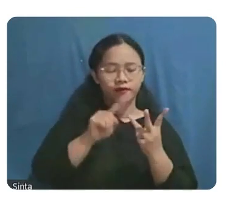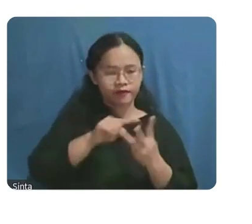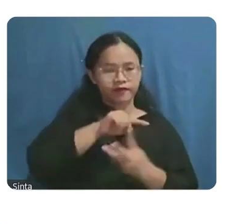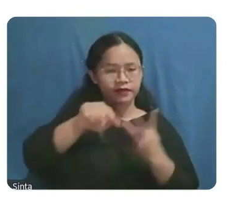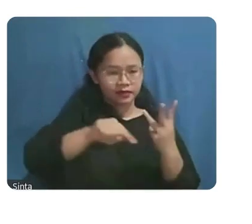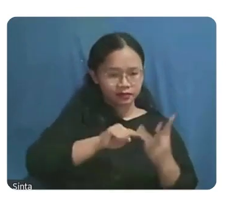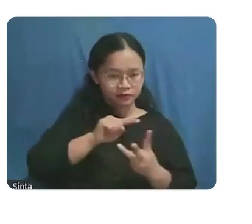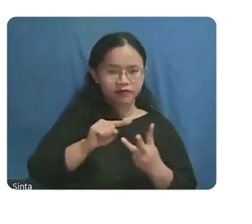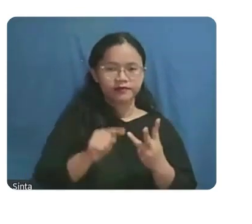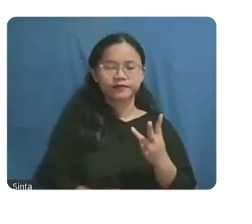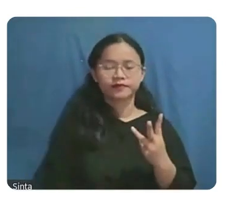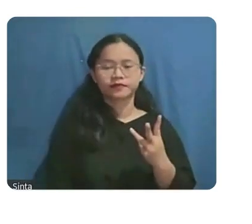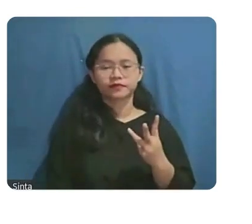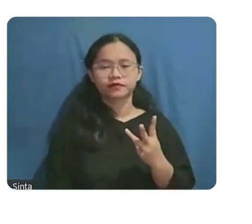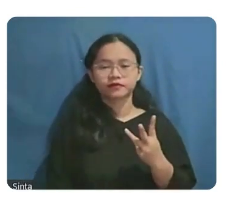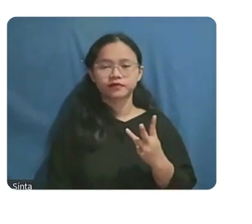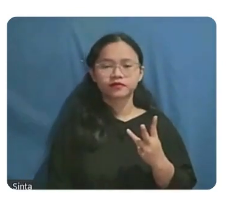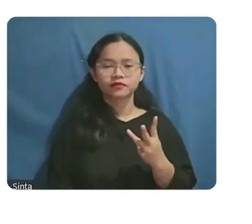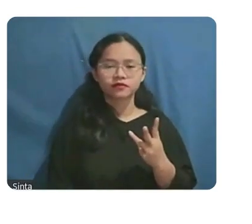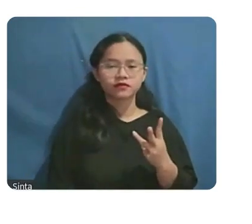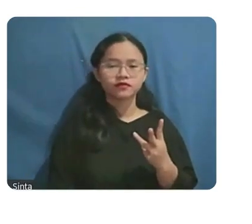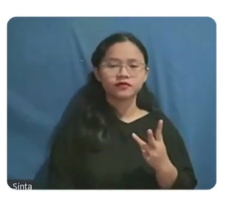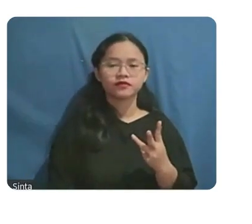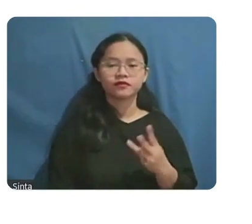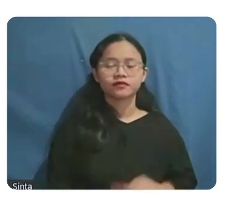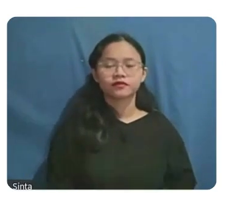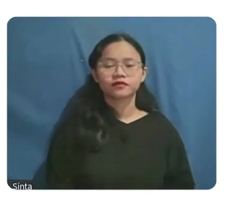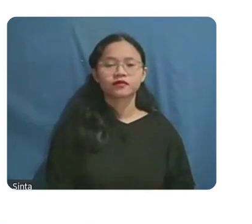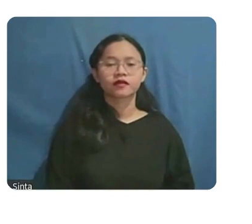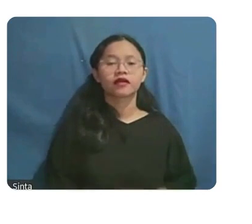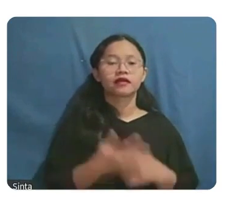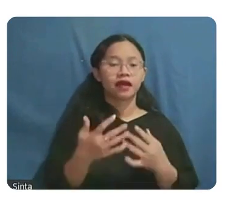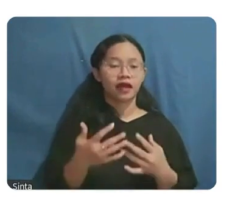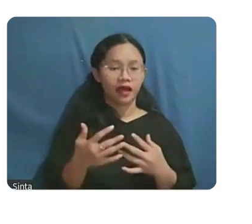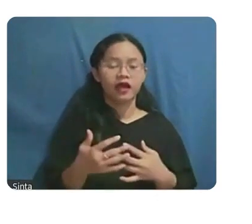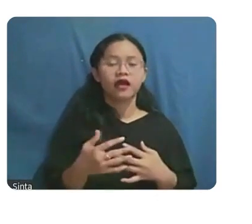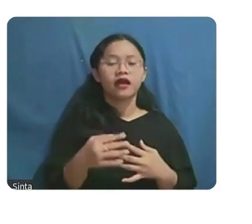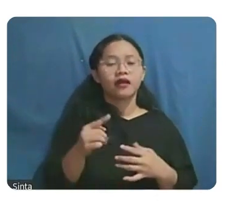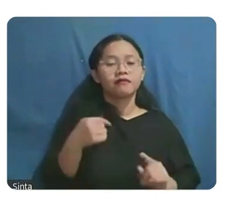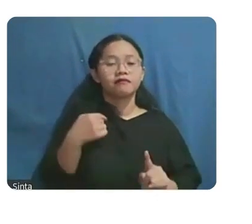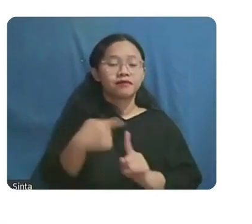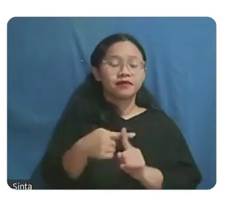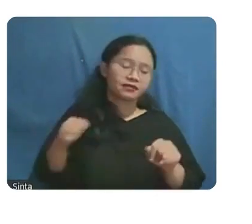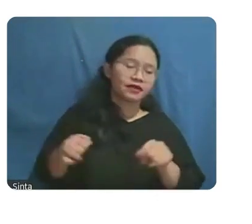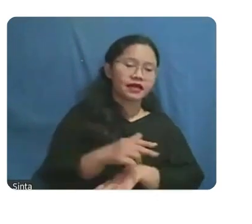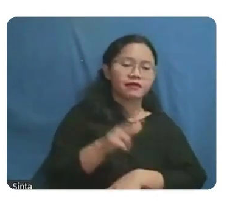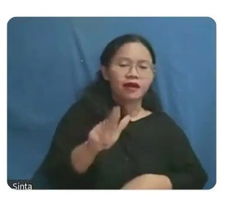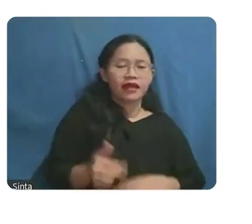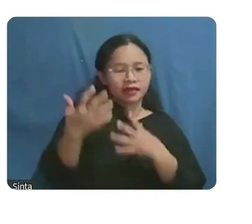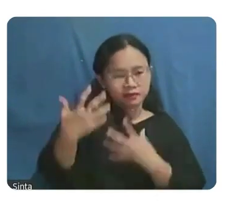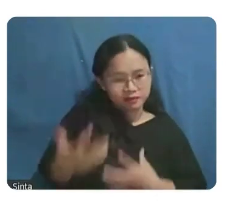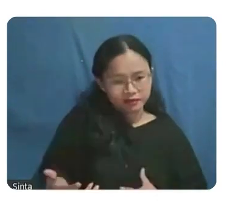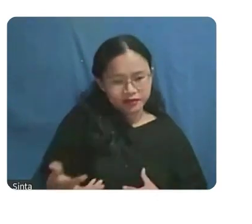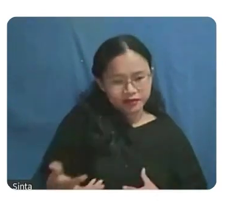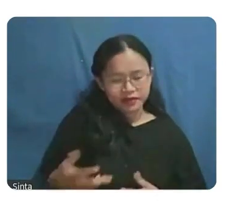obesity and smoking risk factors. So to address the problem in air pollution, the Ministry of